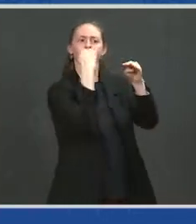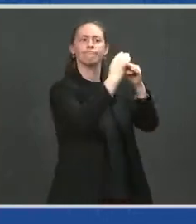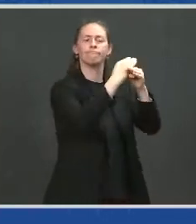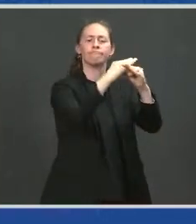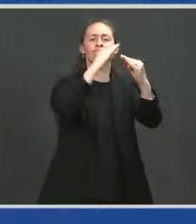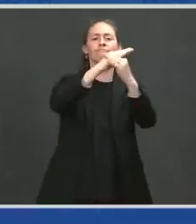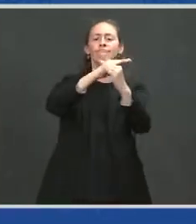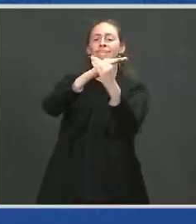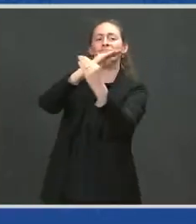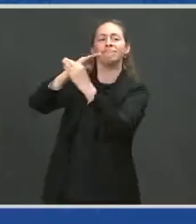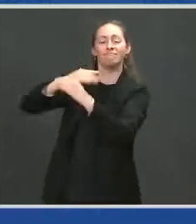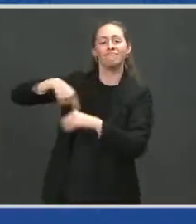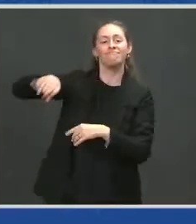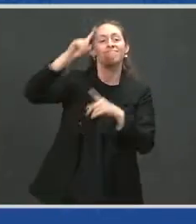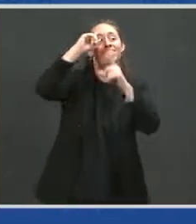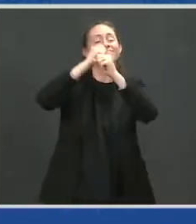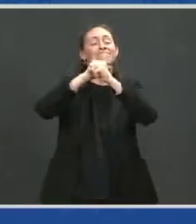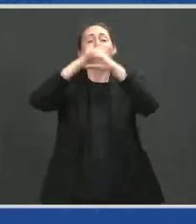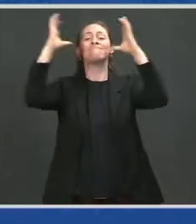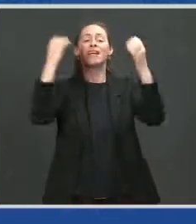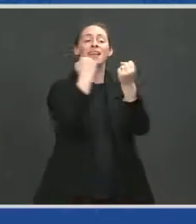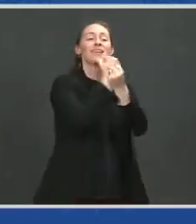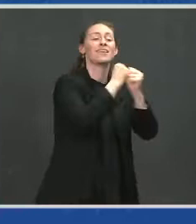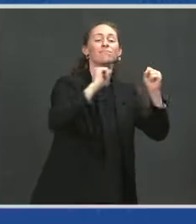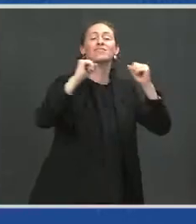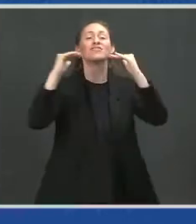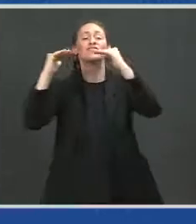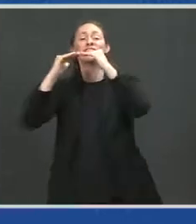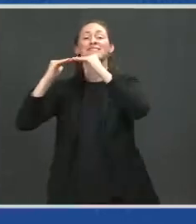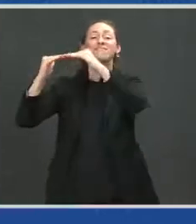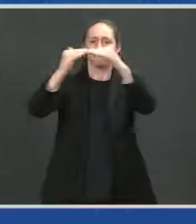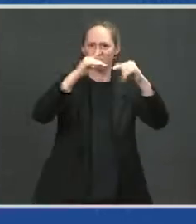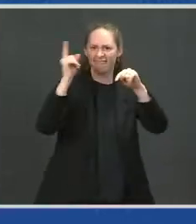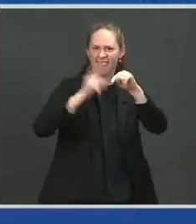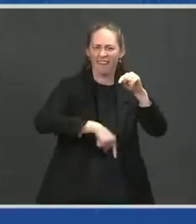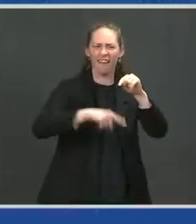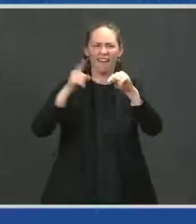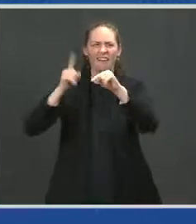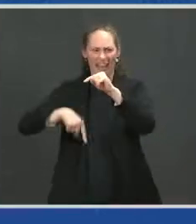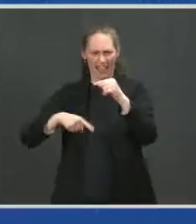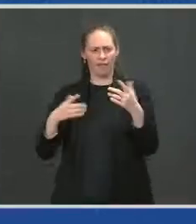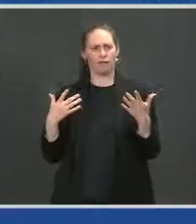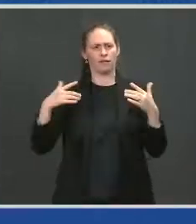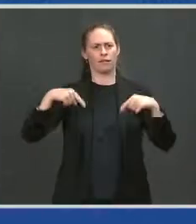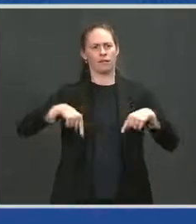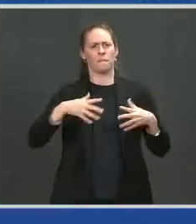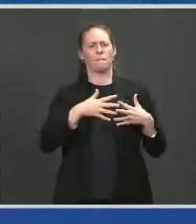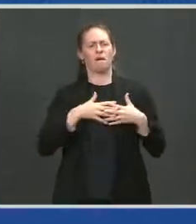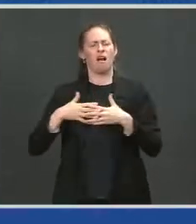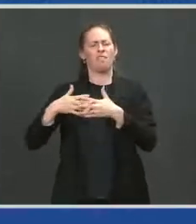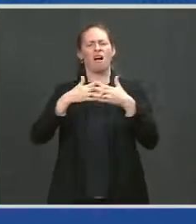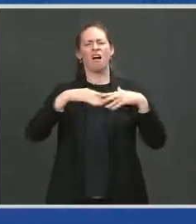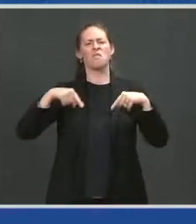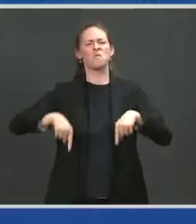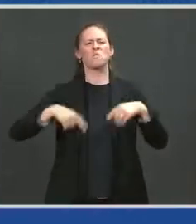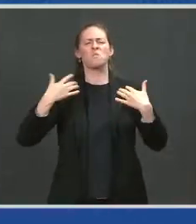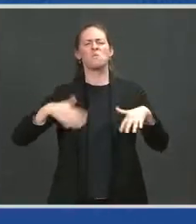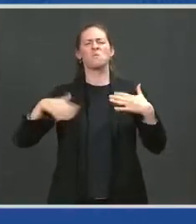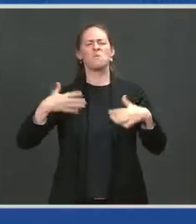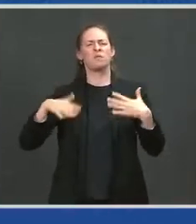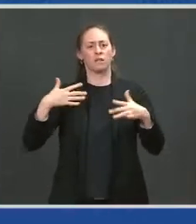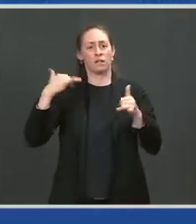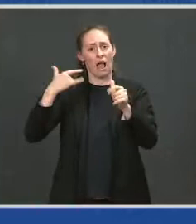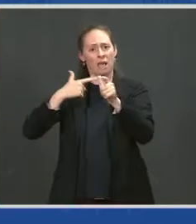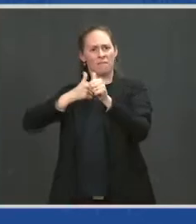all. And it is holding our nation back from realizing our full potential.